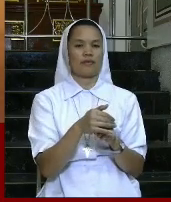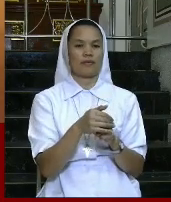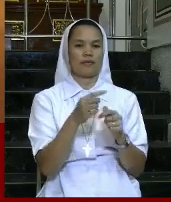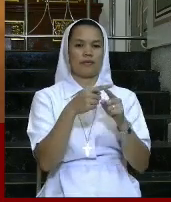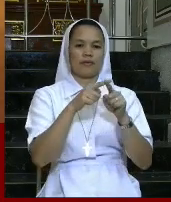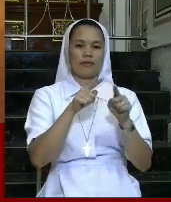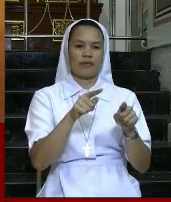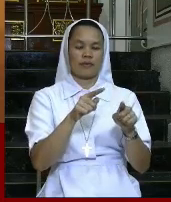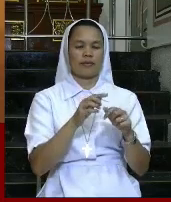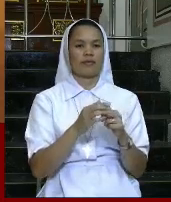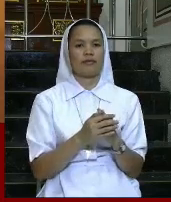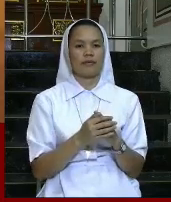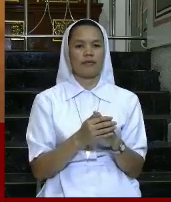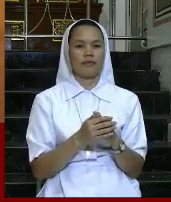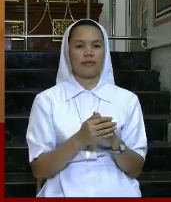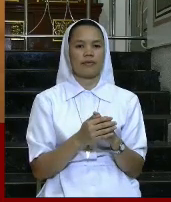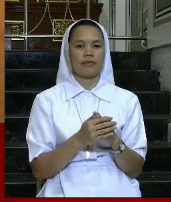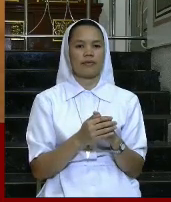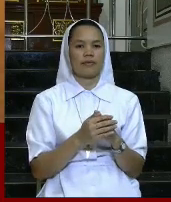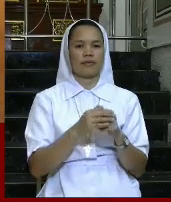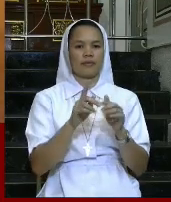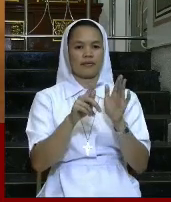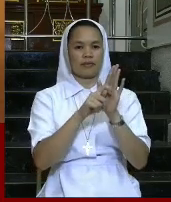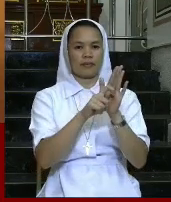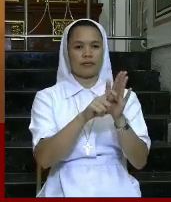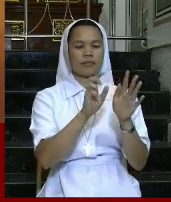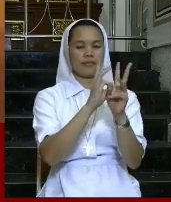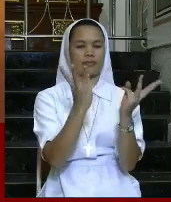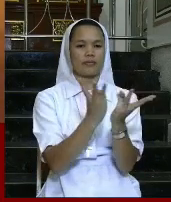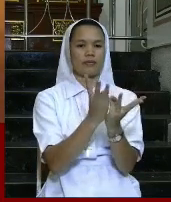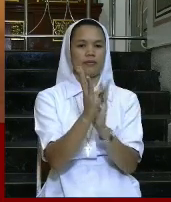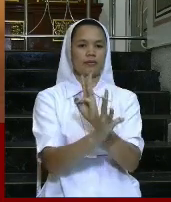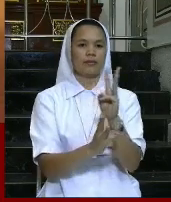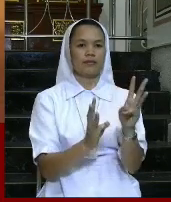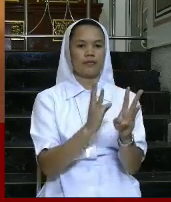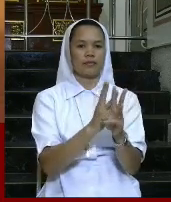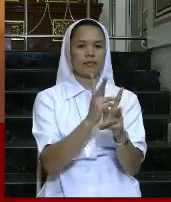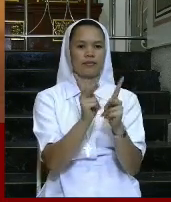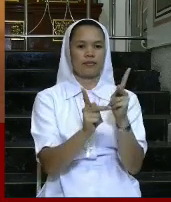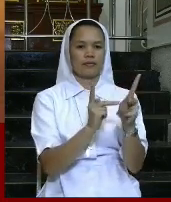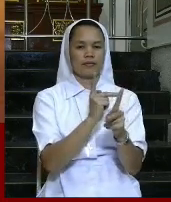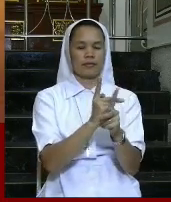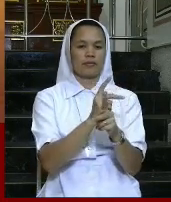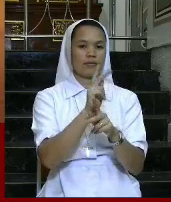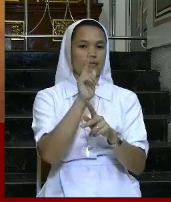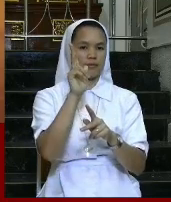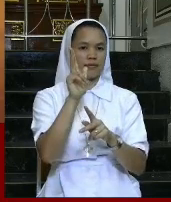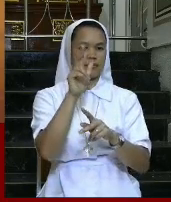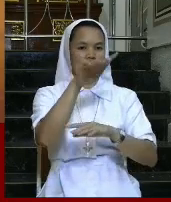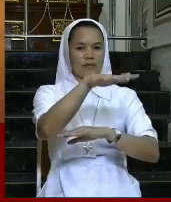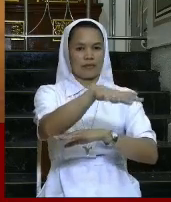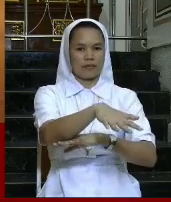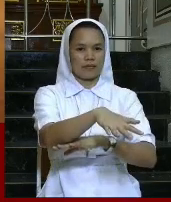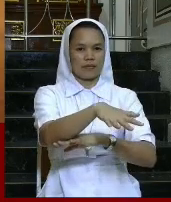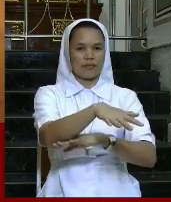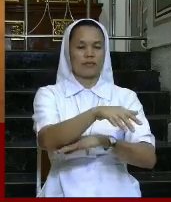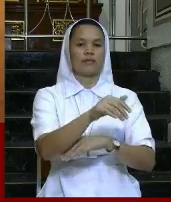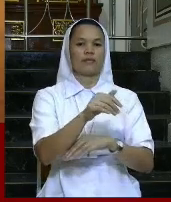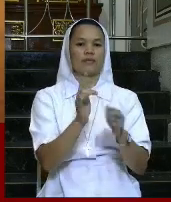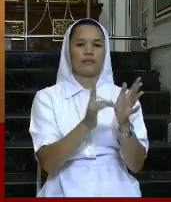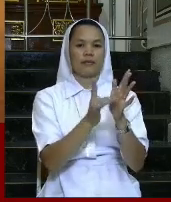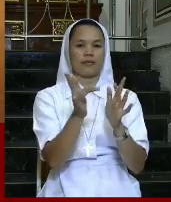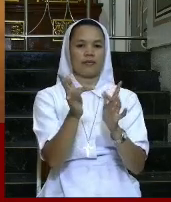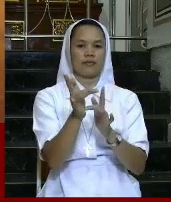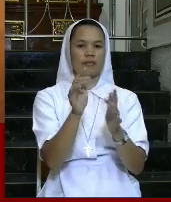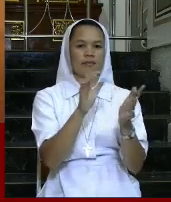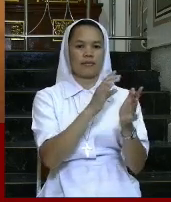noon onward. Darkness came over the whole land until 3 in the afternoon. And about 3 o'clock,